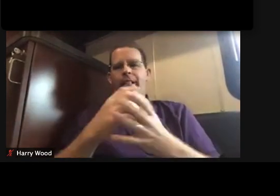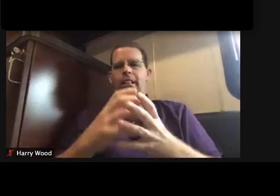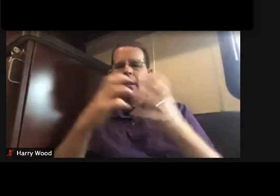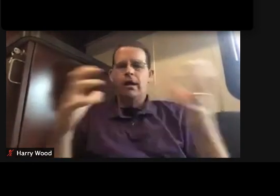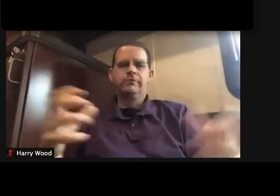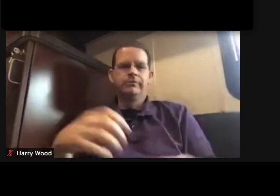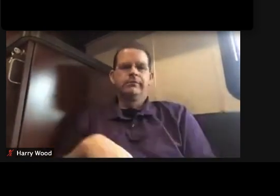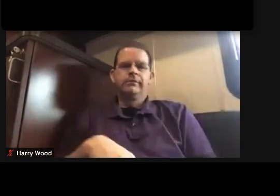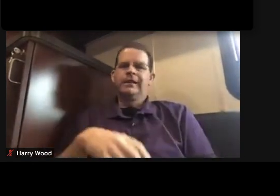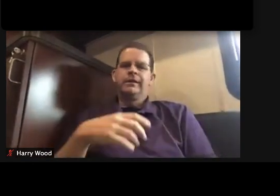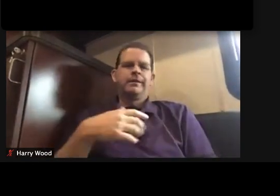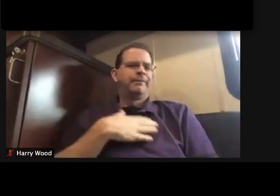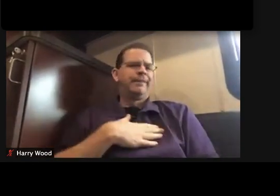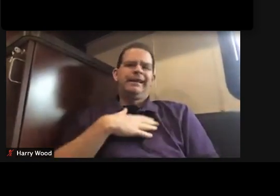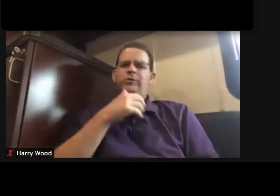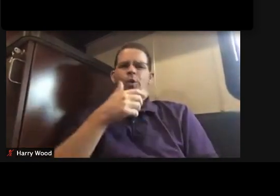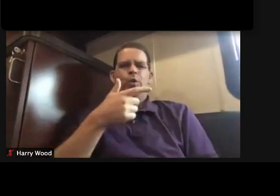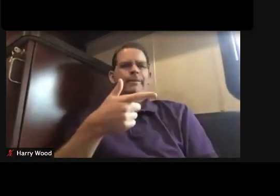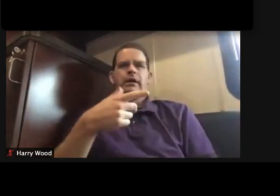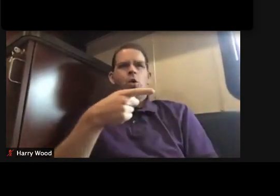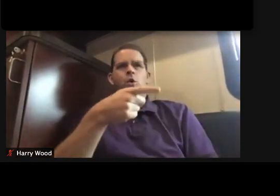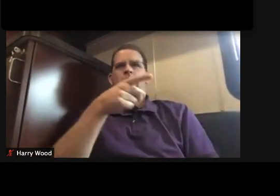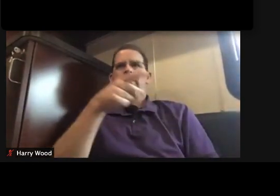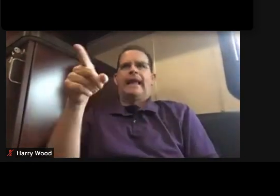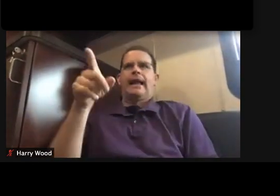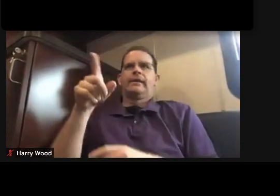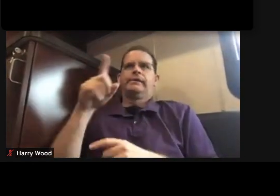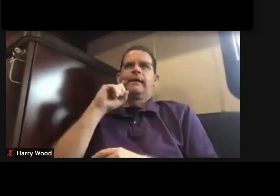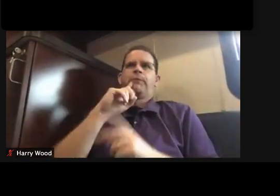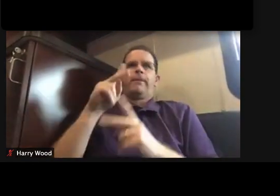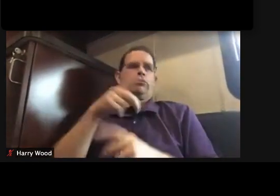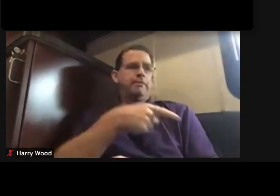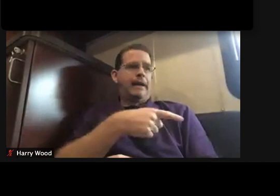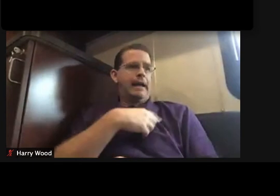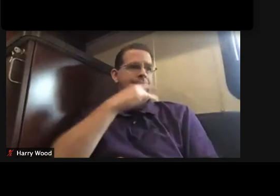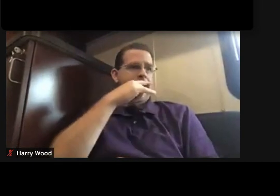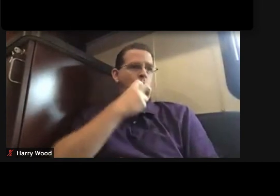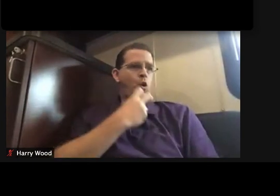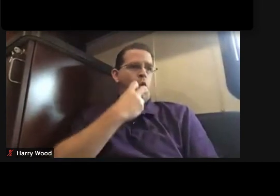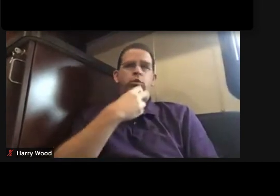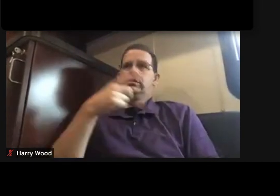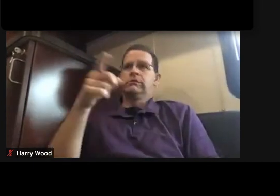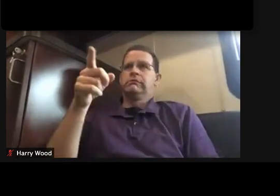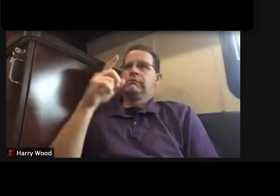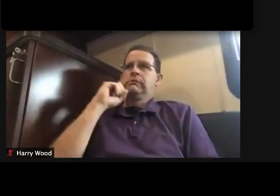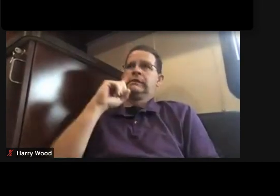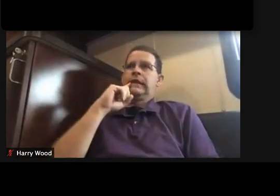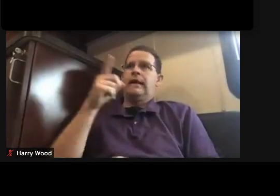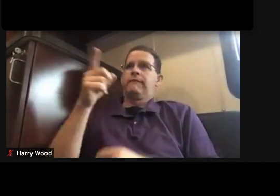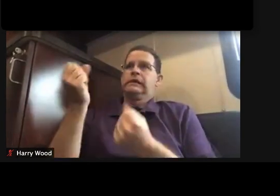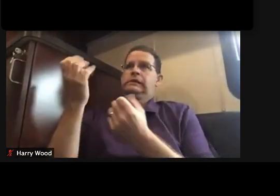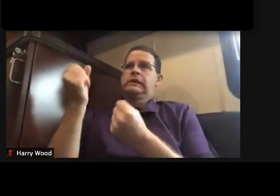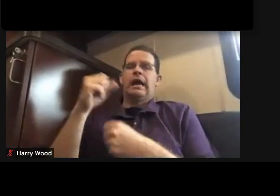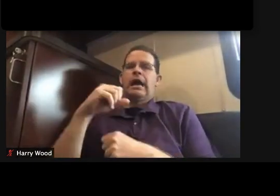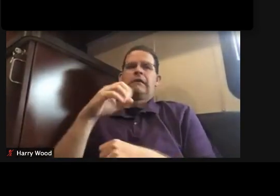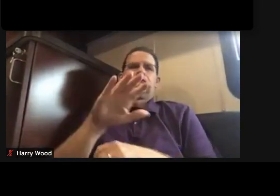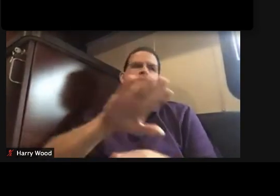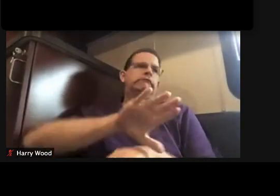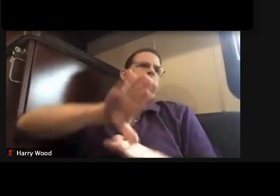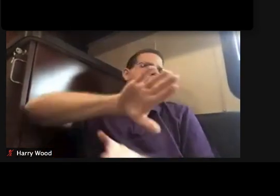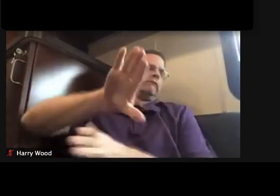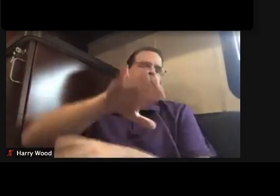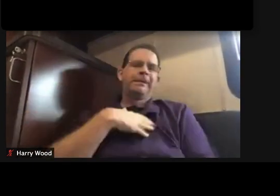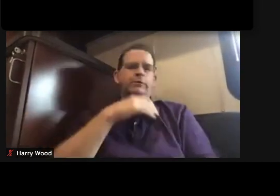wonderful feeling that will help a lot. Now, please don't, um, if you see a deaf person